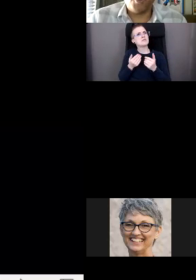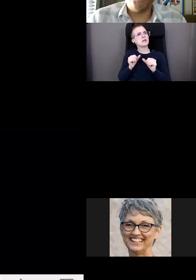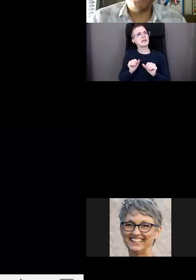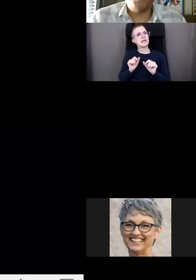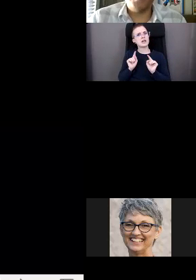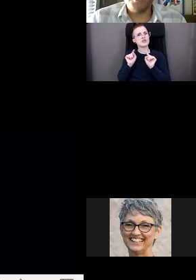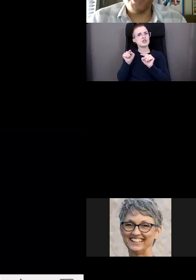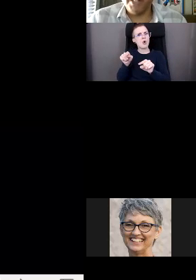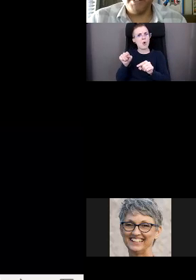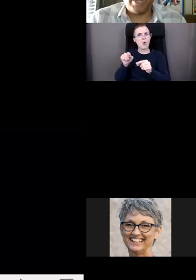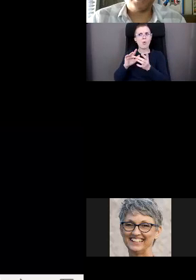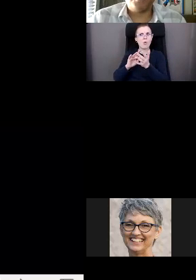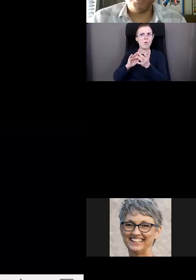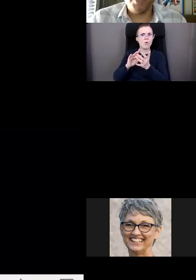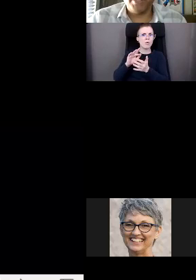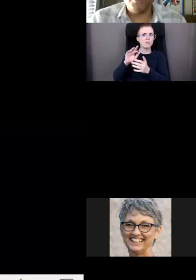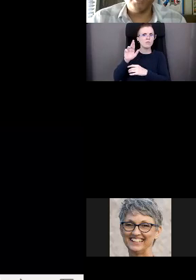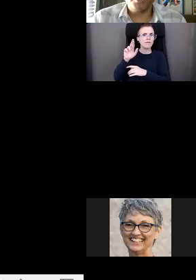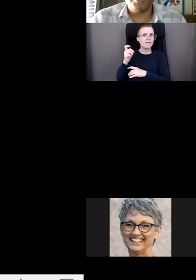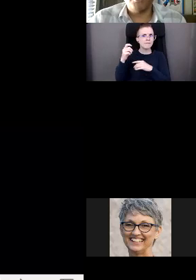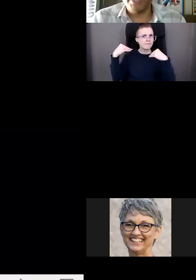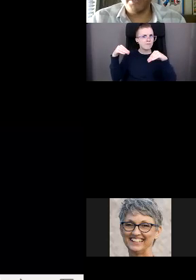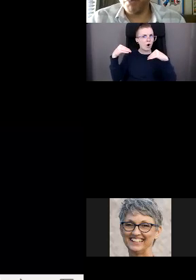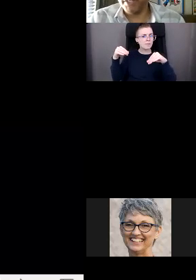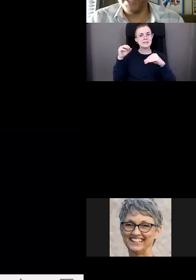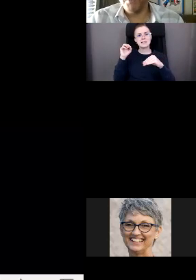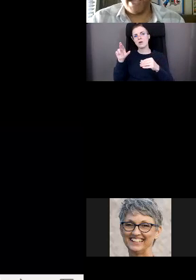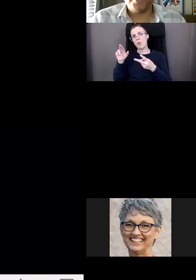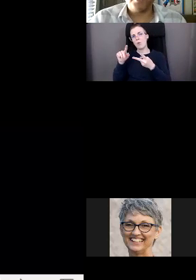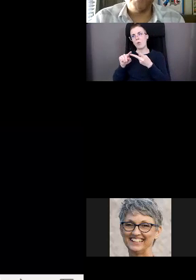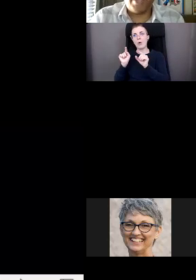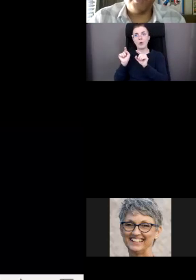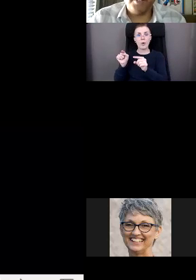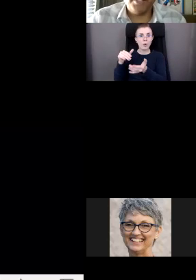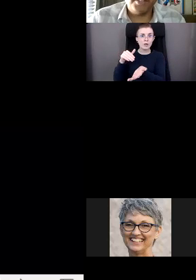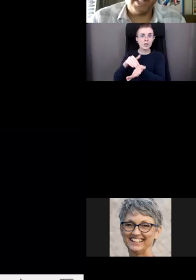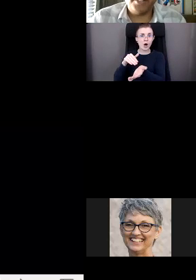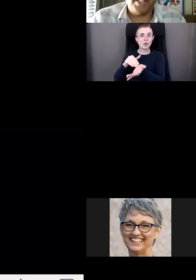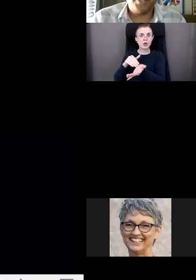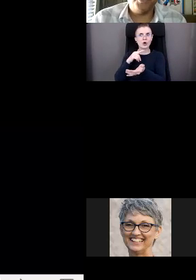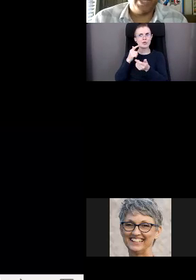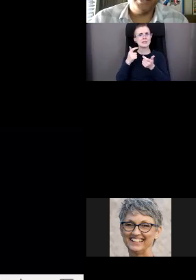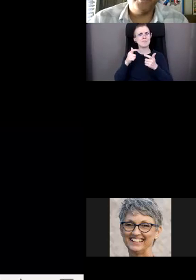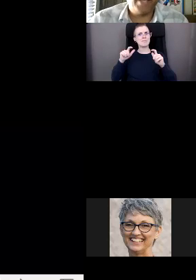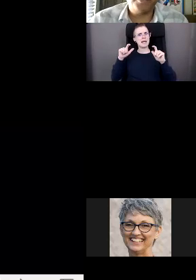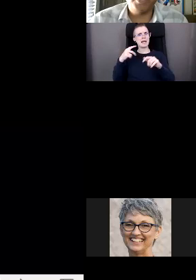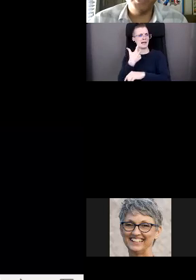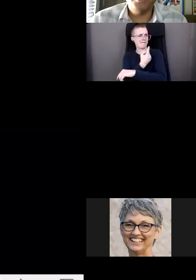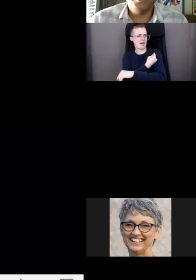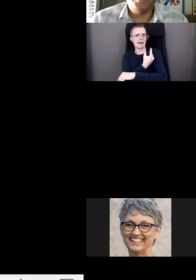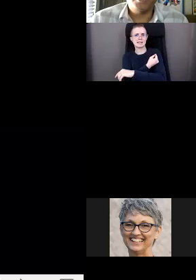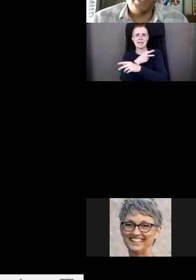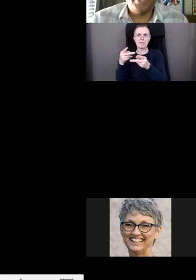a pharmacy or go to their doctor or whatever, or go get to one of these mass vaccination sites and they could have gotten their